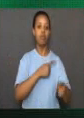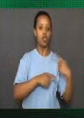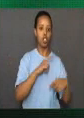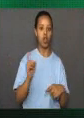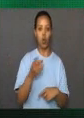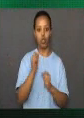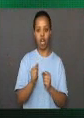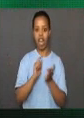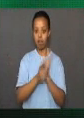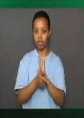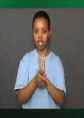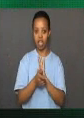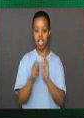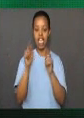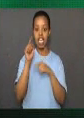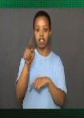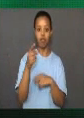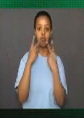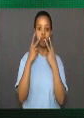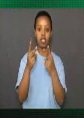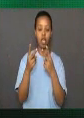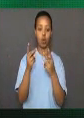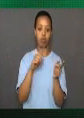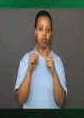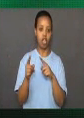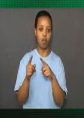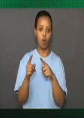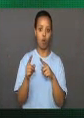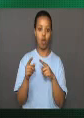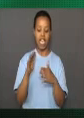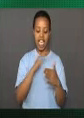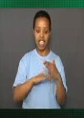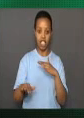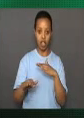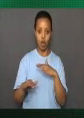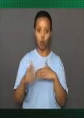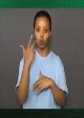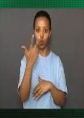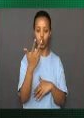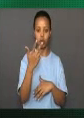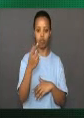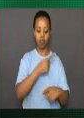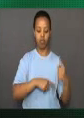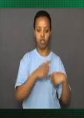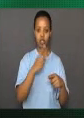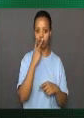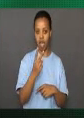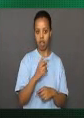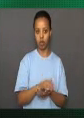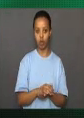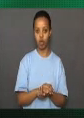For example, here we see the loci of 3 genes on a pair